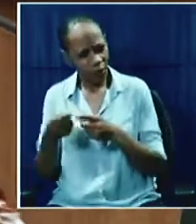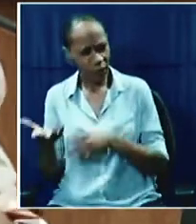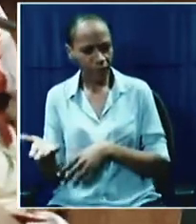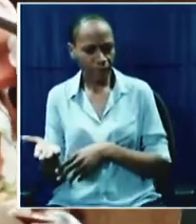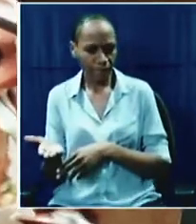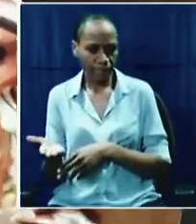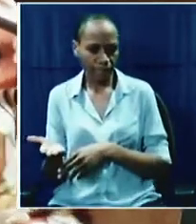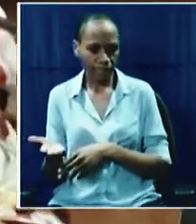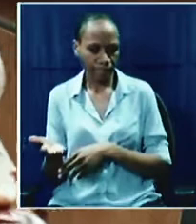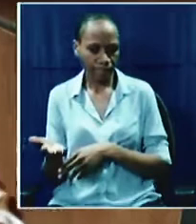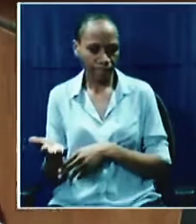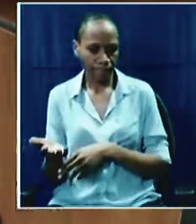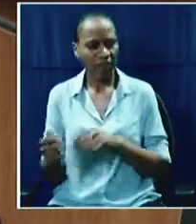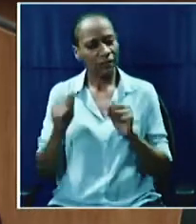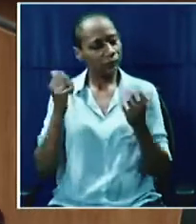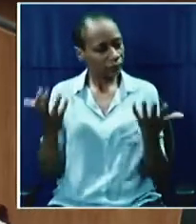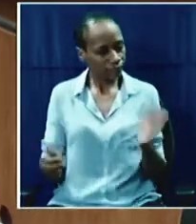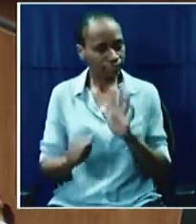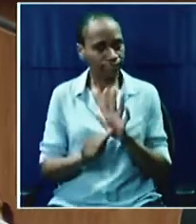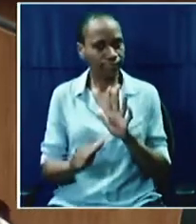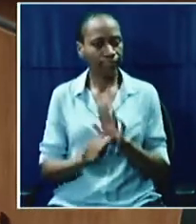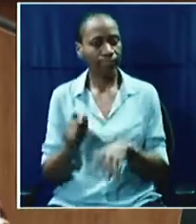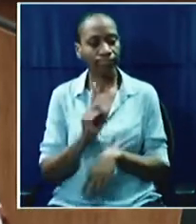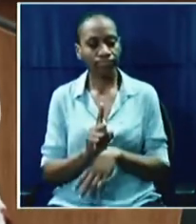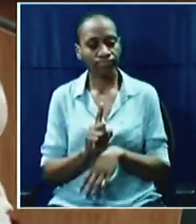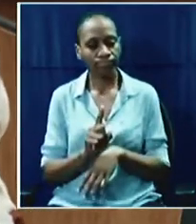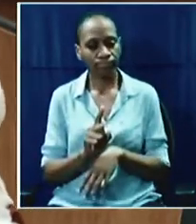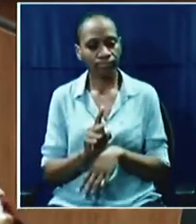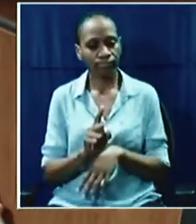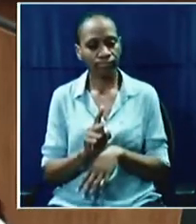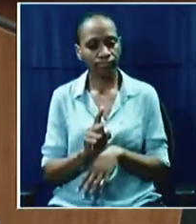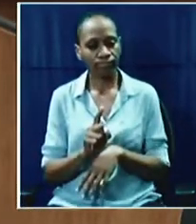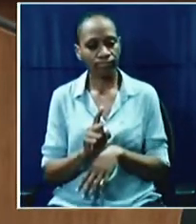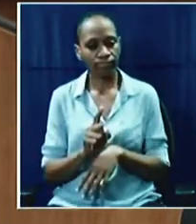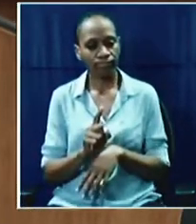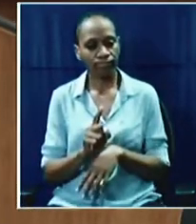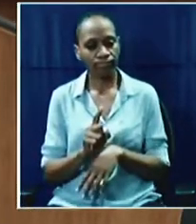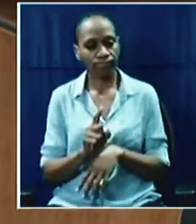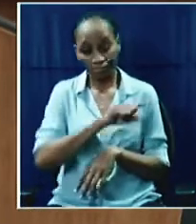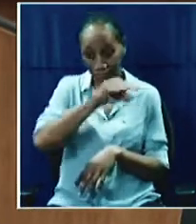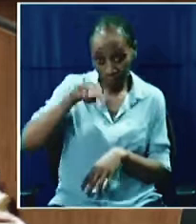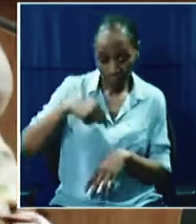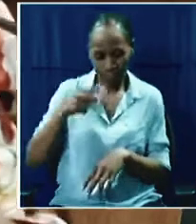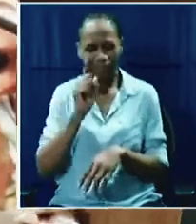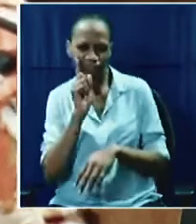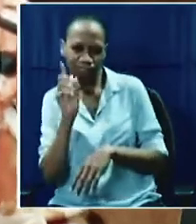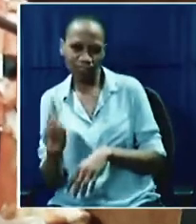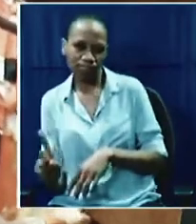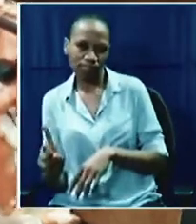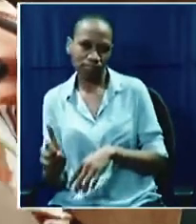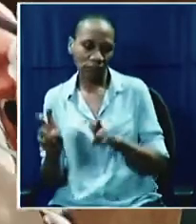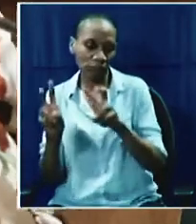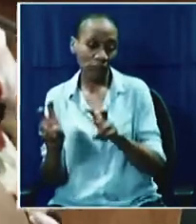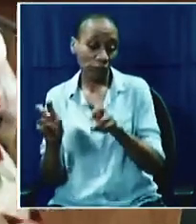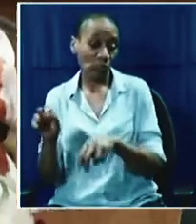kubalulekile ukuthi sibheke lento yokuthi la komasipala iy'nhlangano zepolitiki